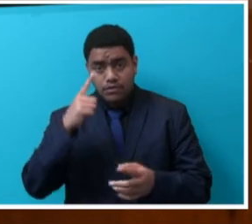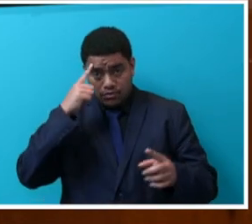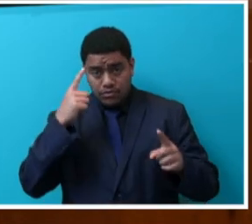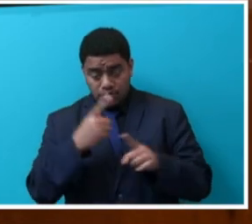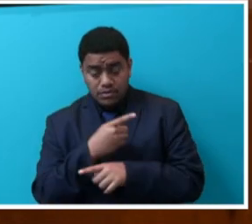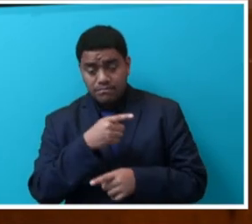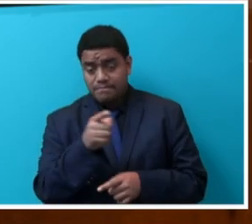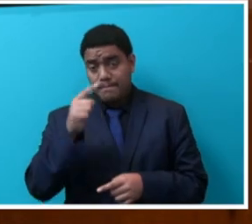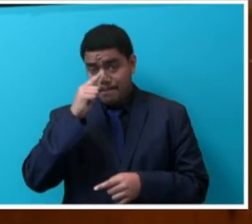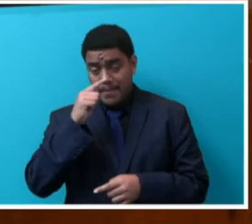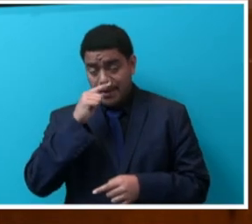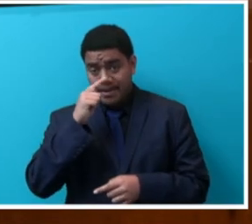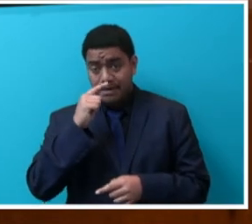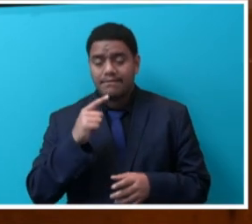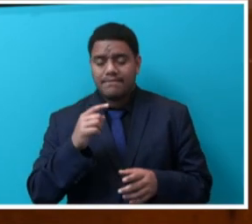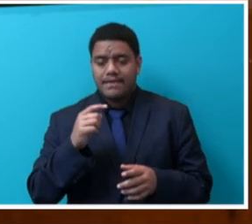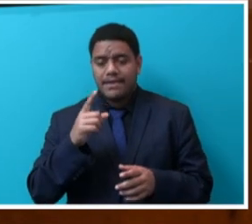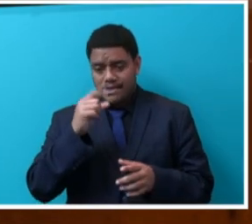people are answered.